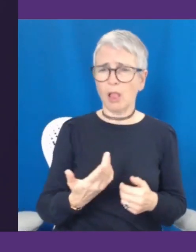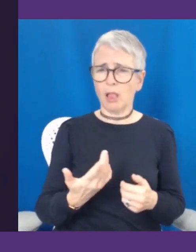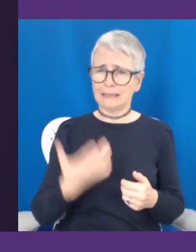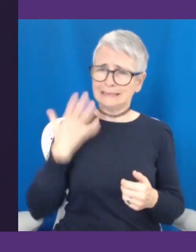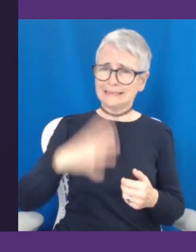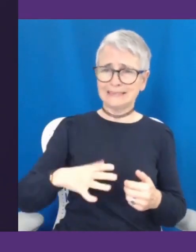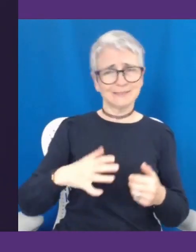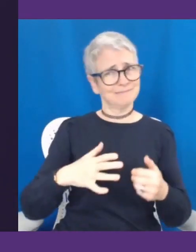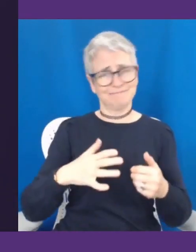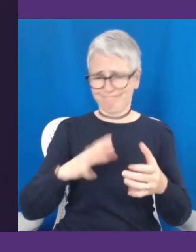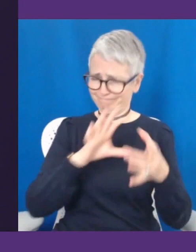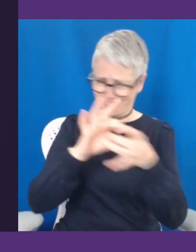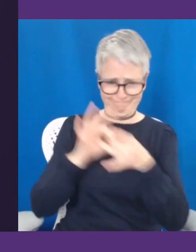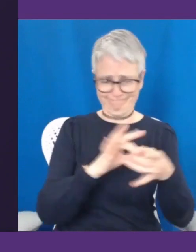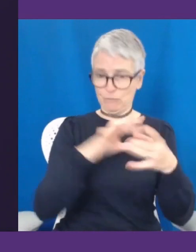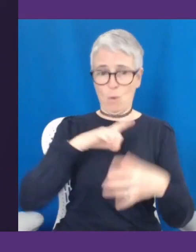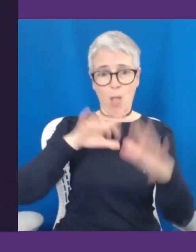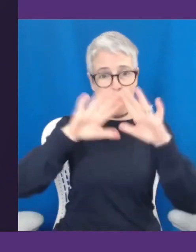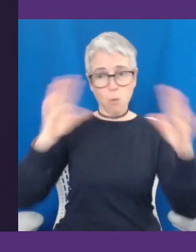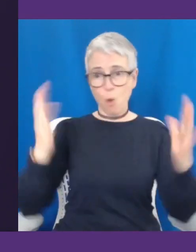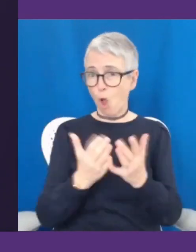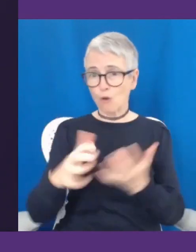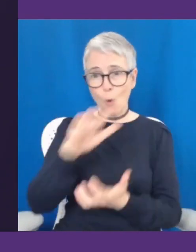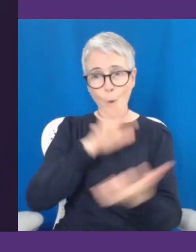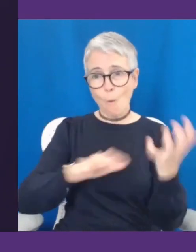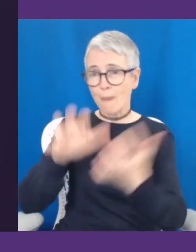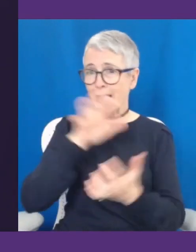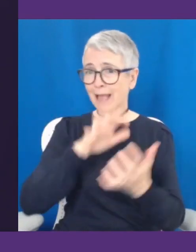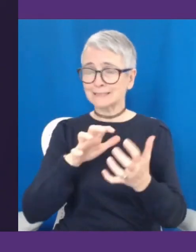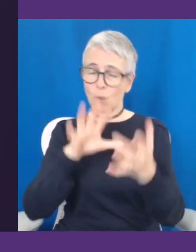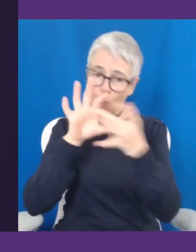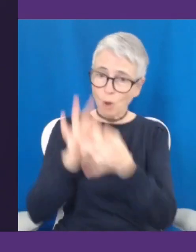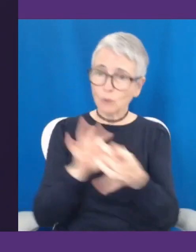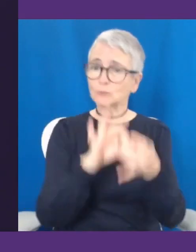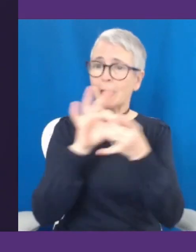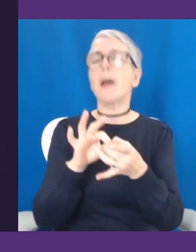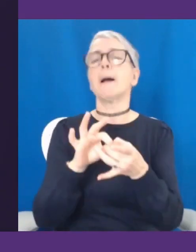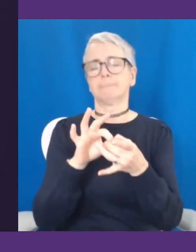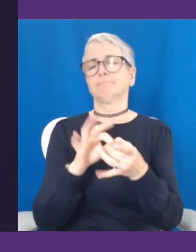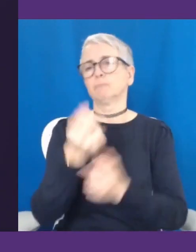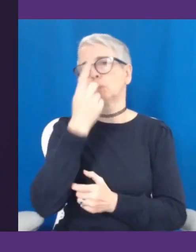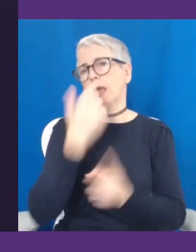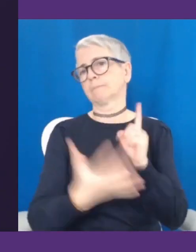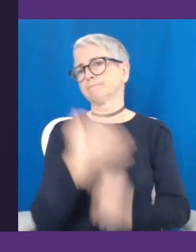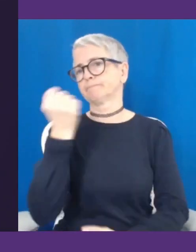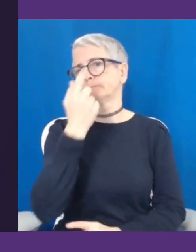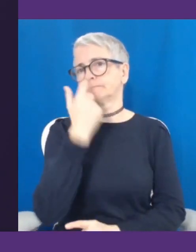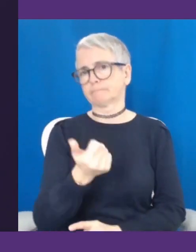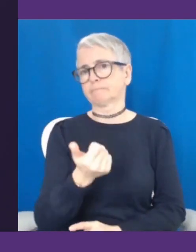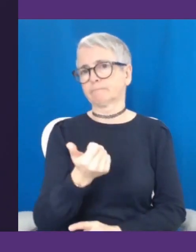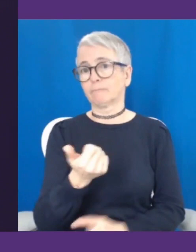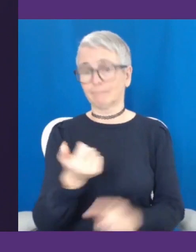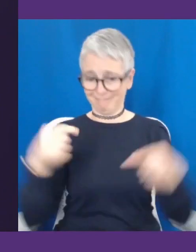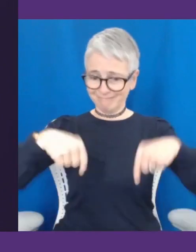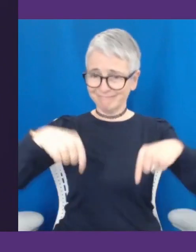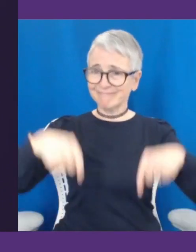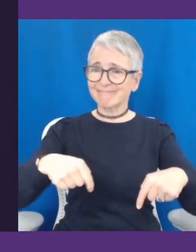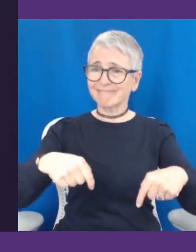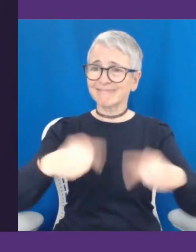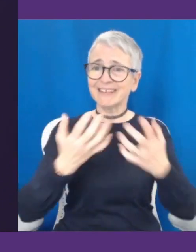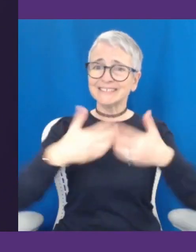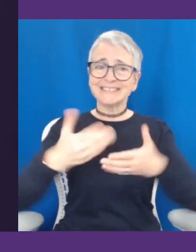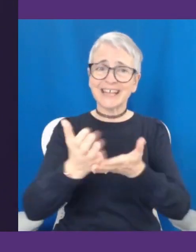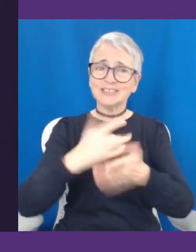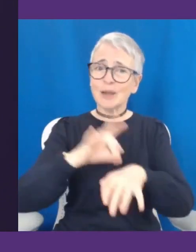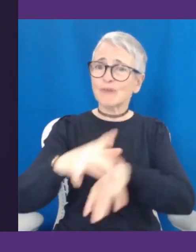complicated place. And by working together, we have that chance to do it. Coming together here for TechShare Pro, we get to learn together. We get to learn the